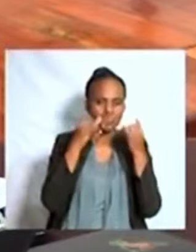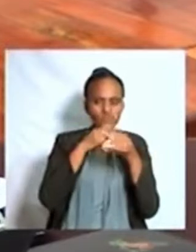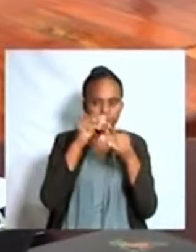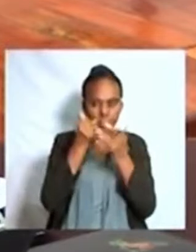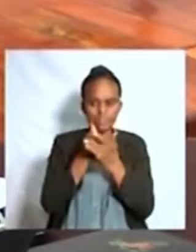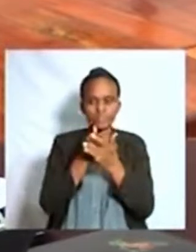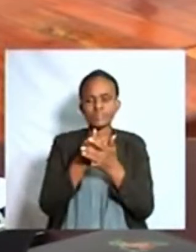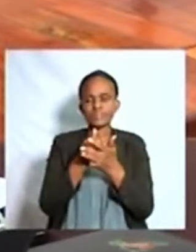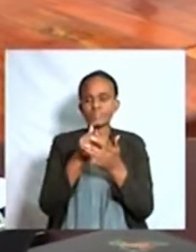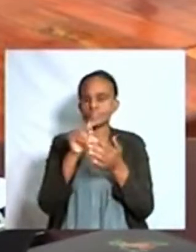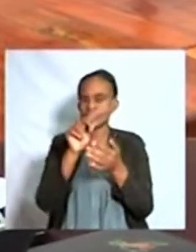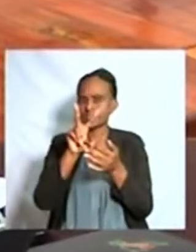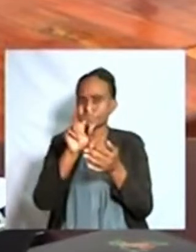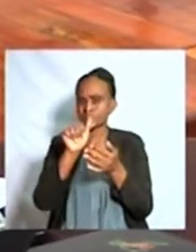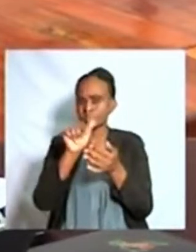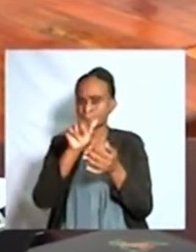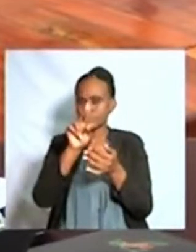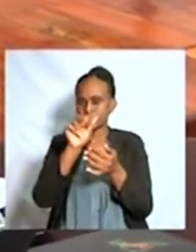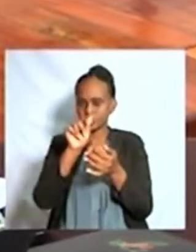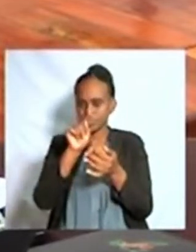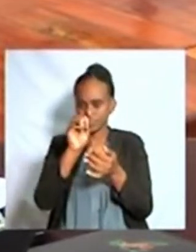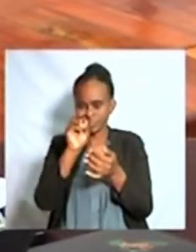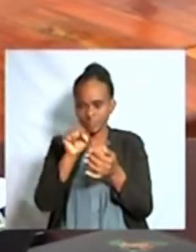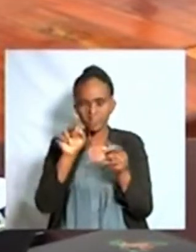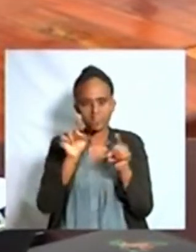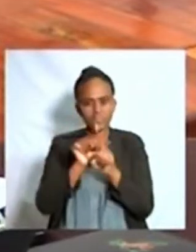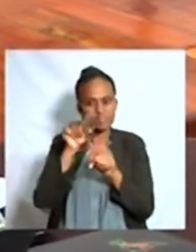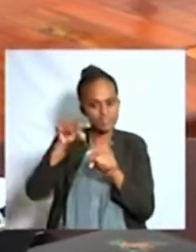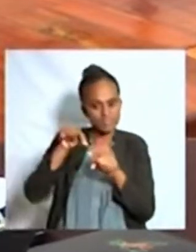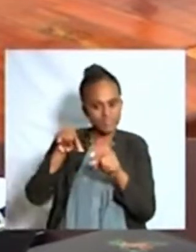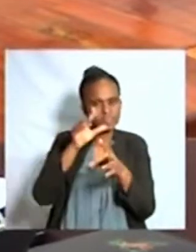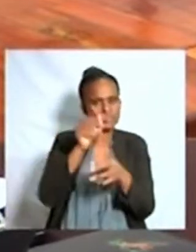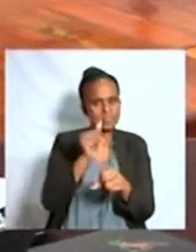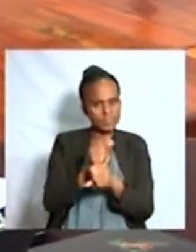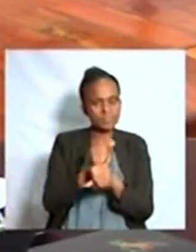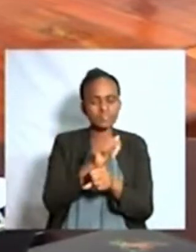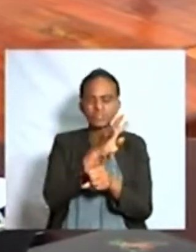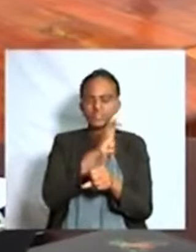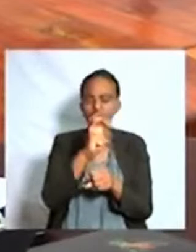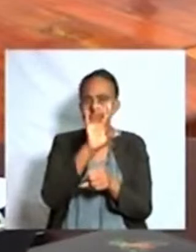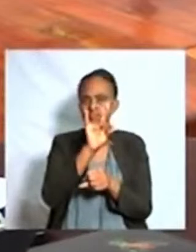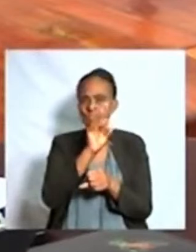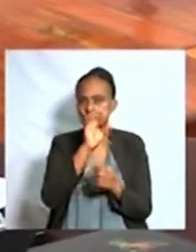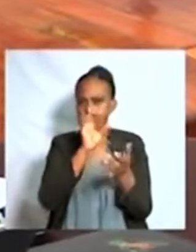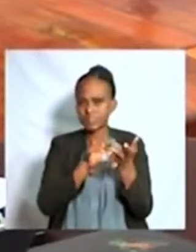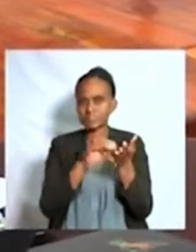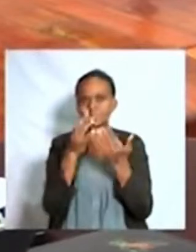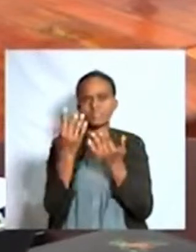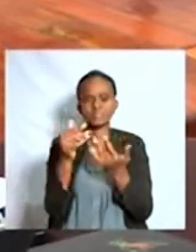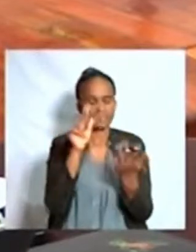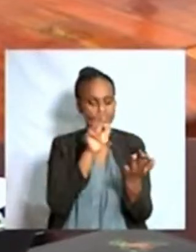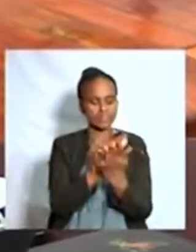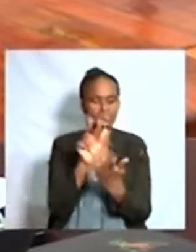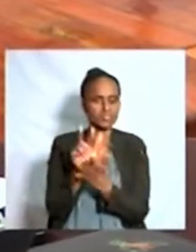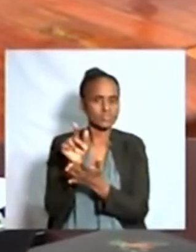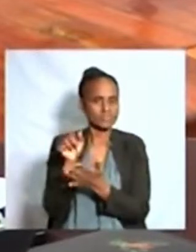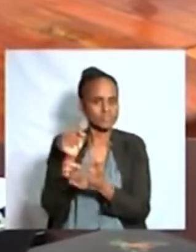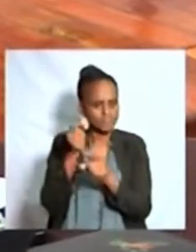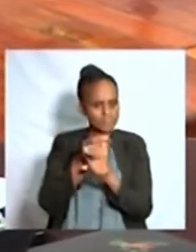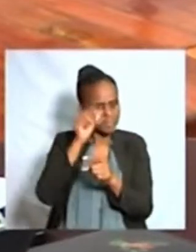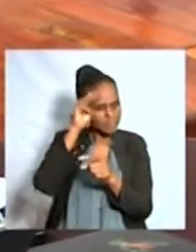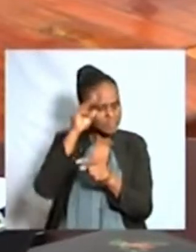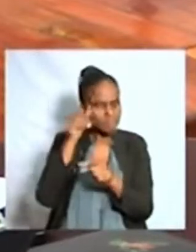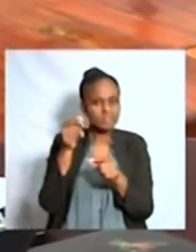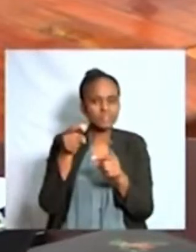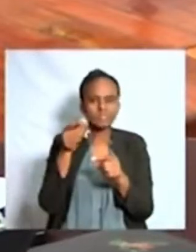roll, and a quotation has been received in the amount totaling 480,000, awaiting approval by the Ministry of